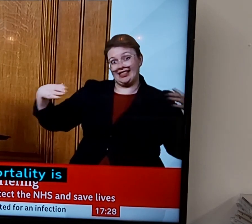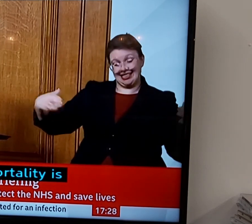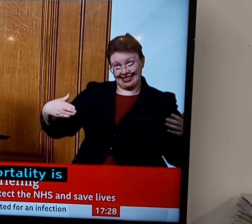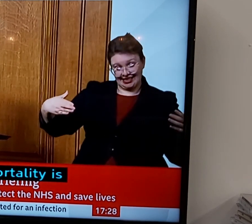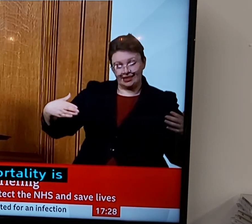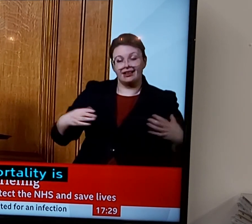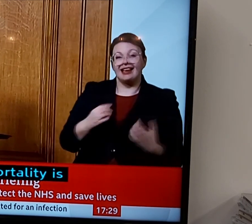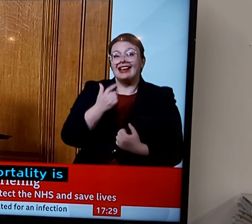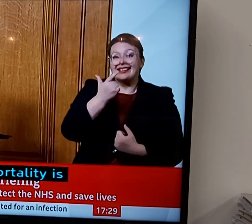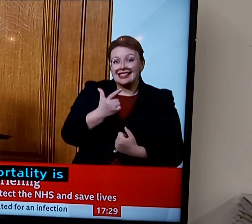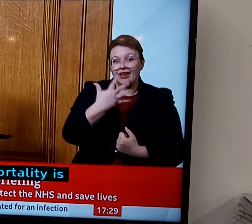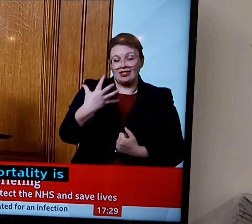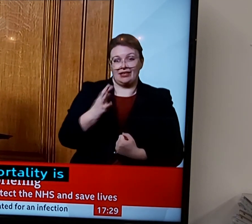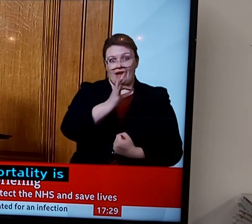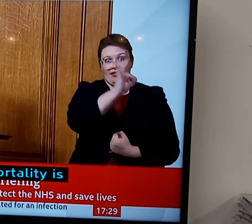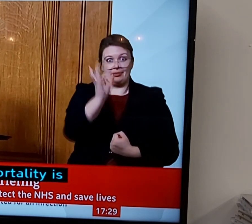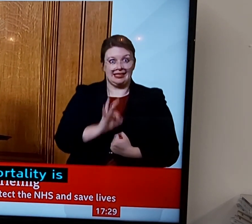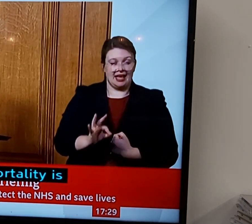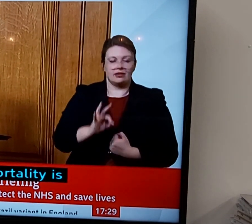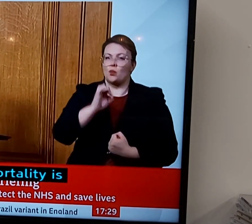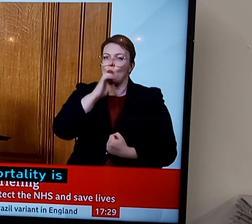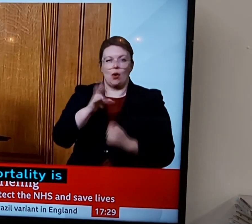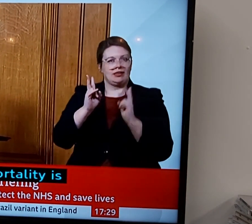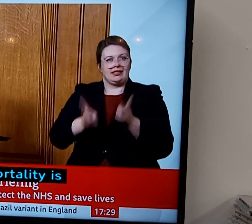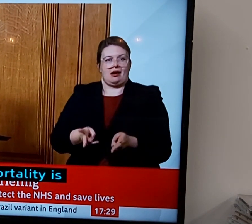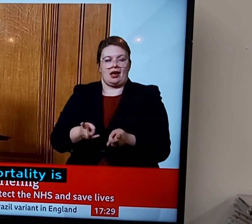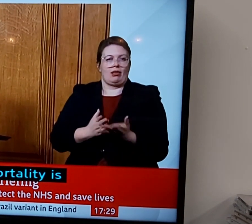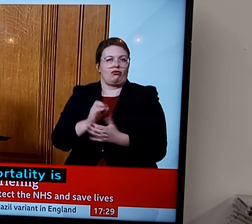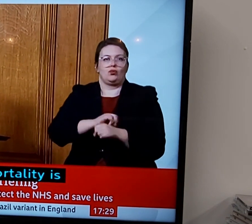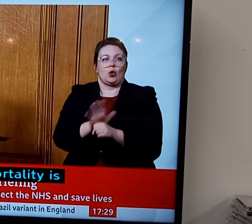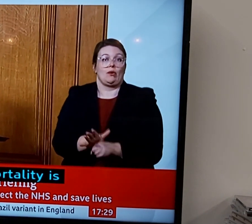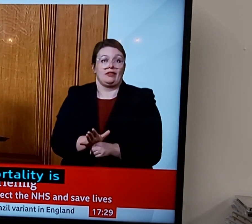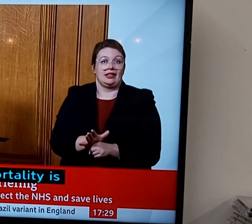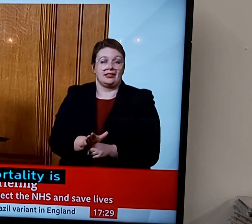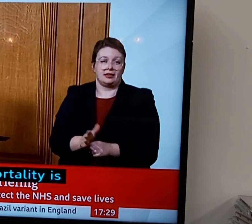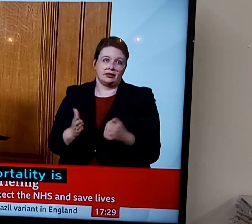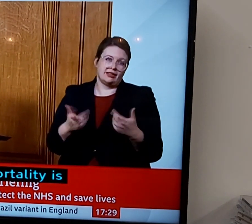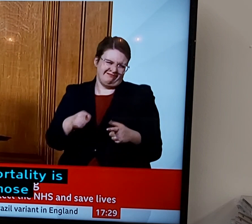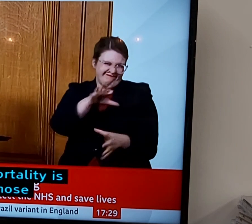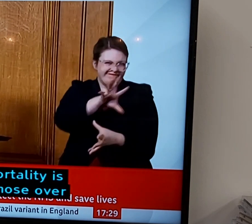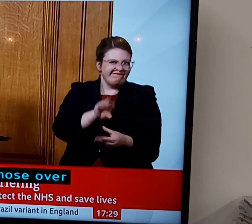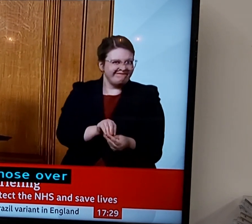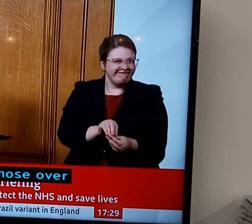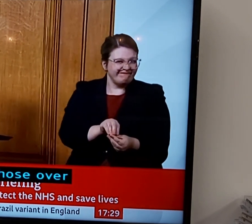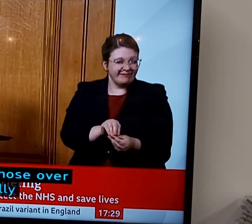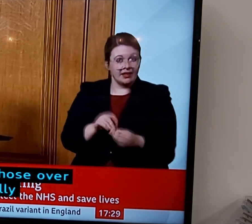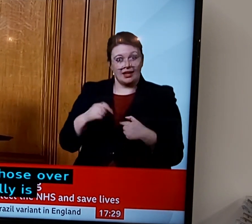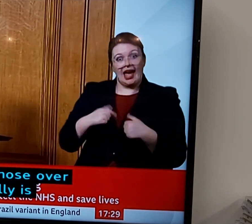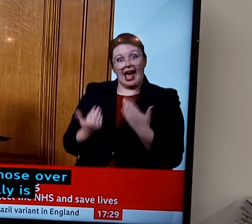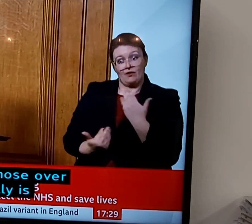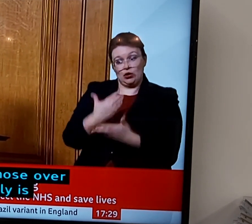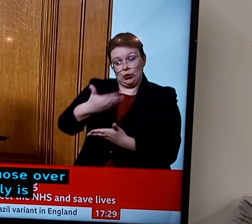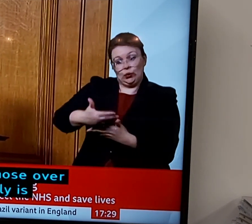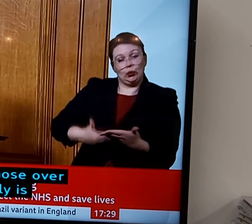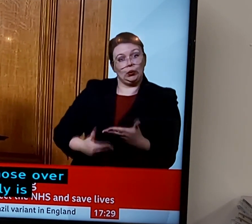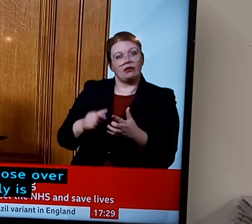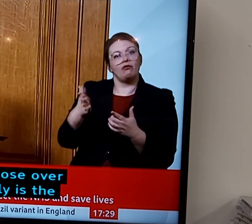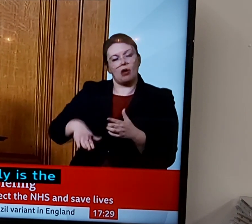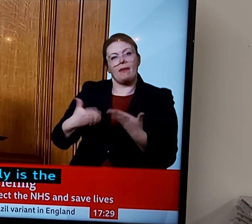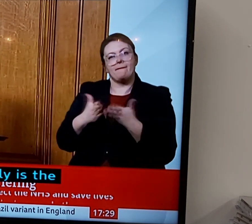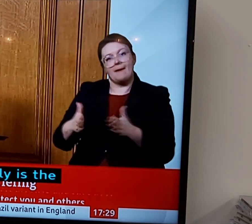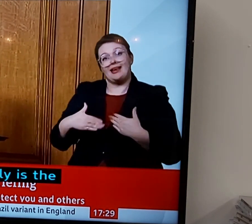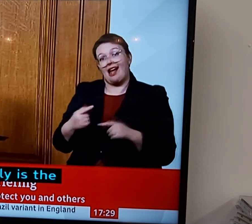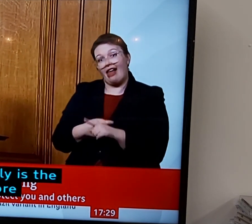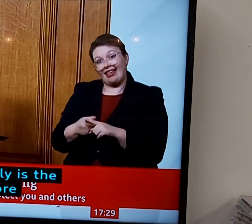So that's really the summary. There's a lot of detail in the PhD paper, which is online,